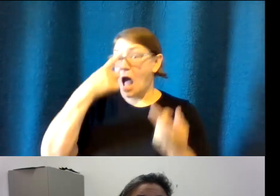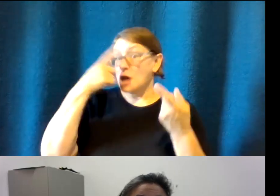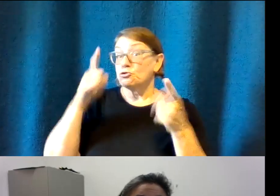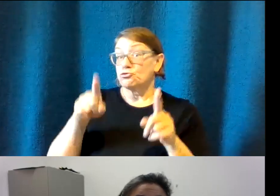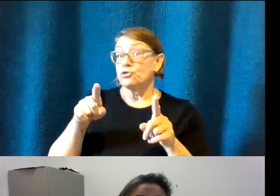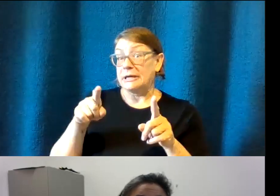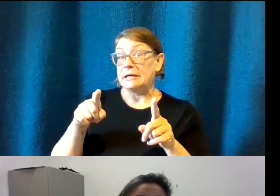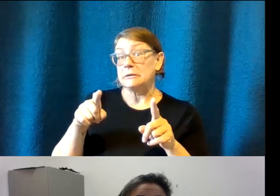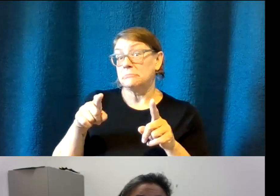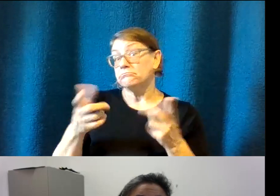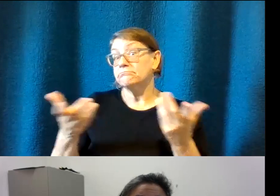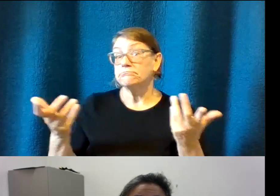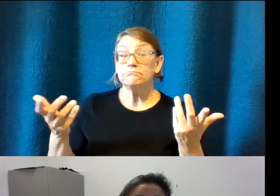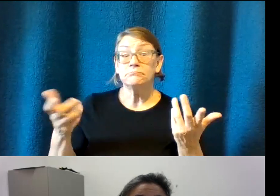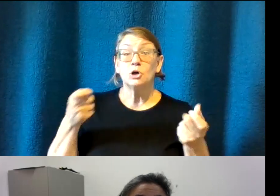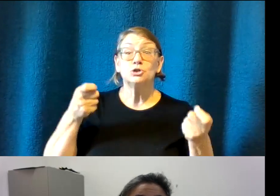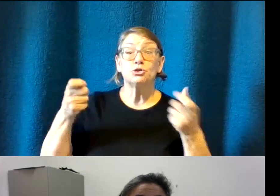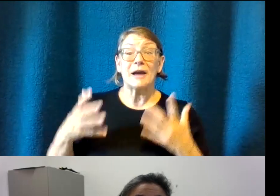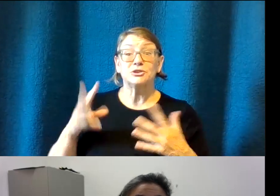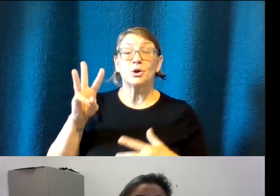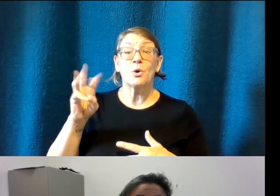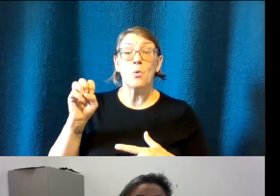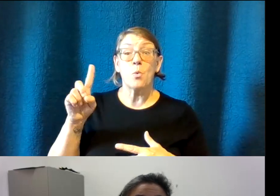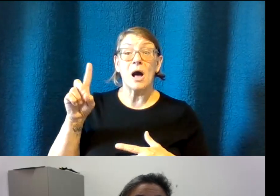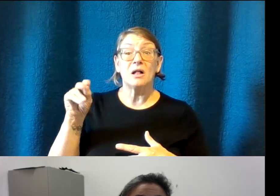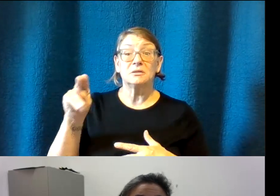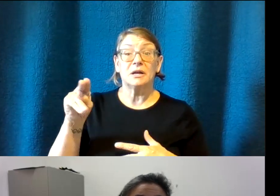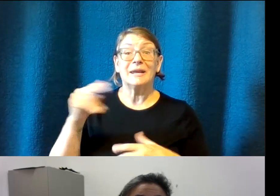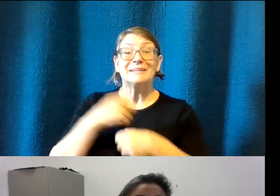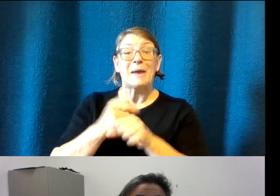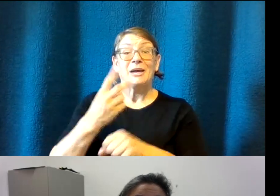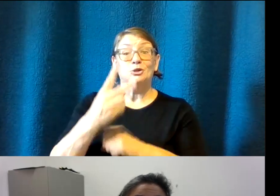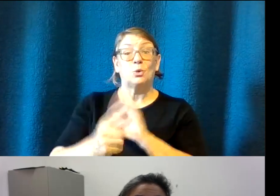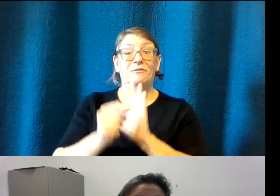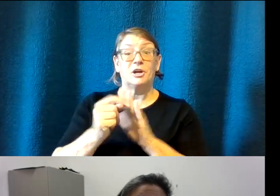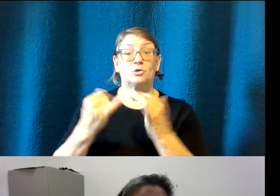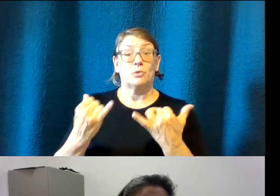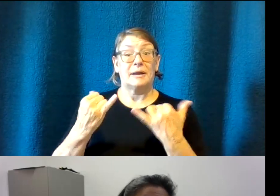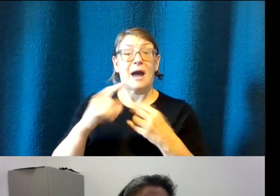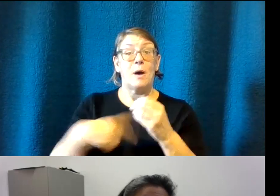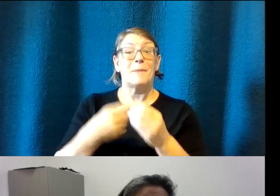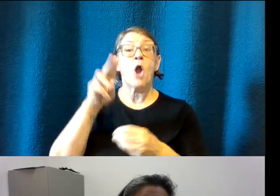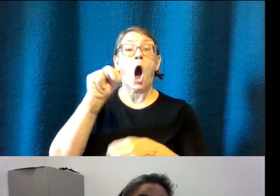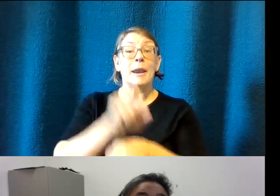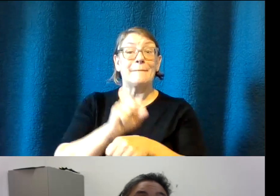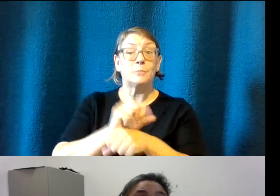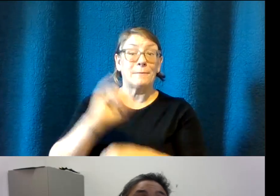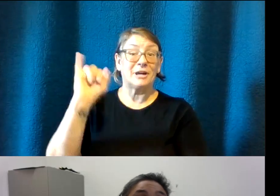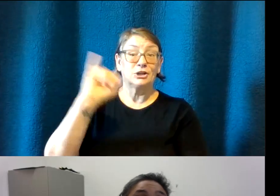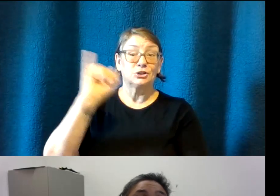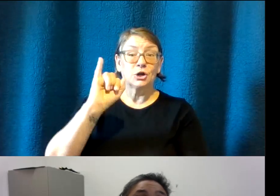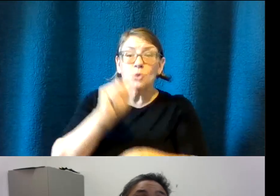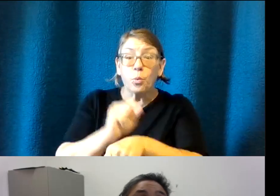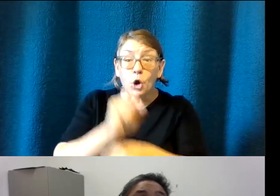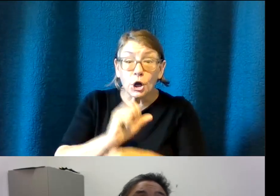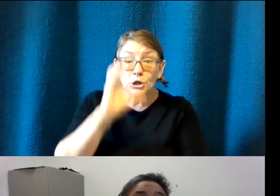things, Director Weldon is currently doing YouTube videos about unemployment insurance work search. So